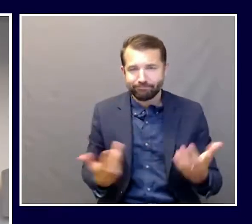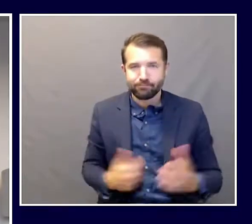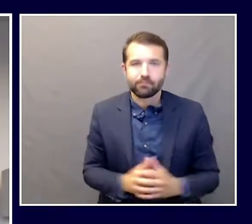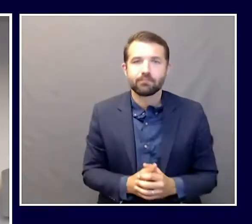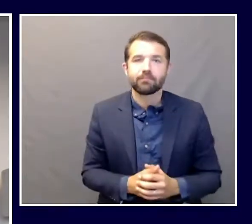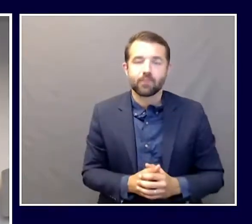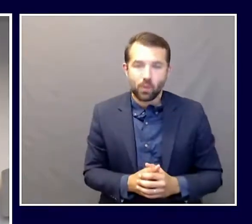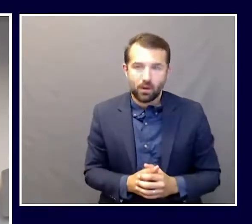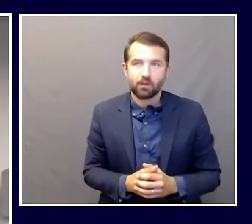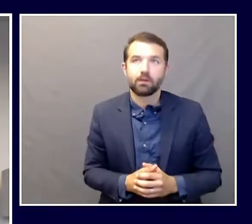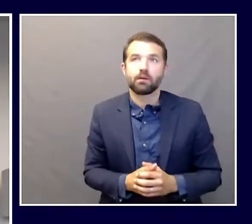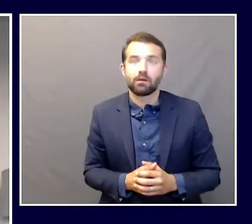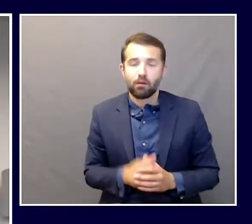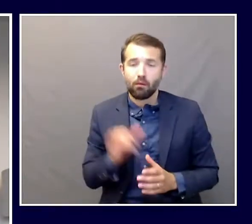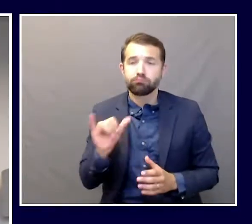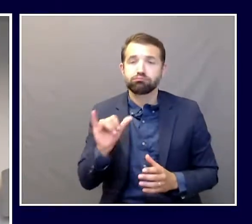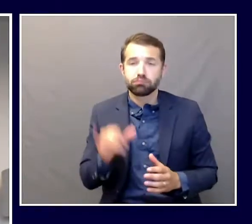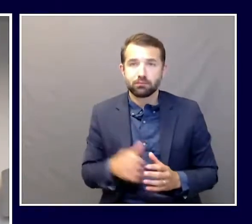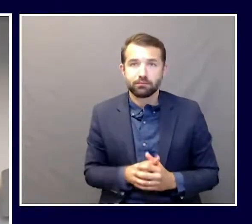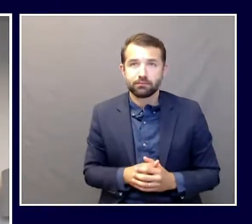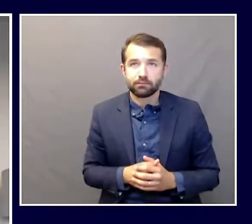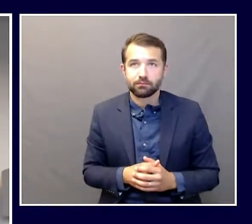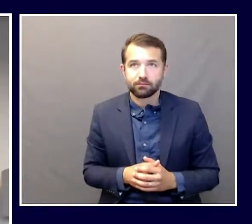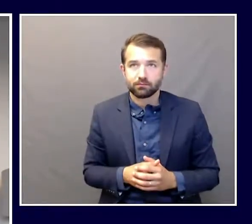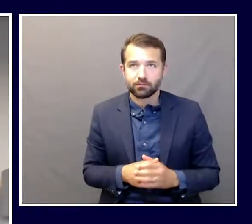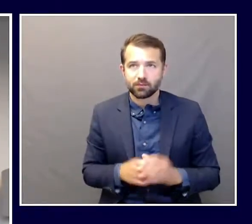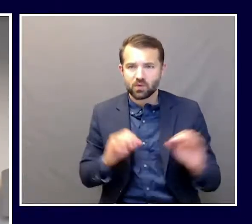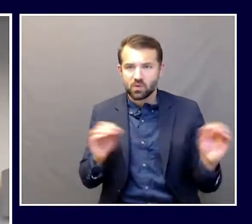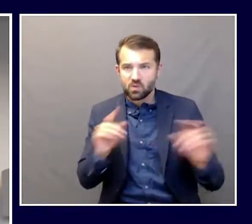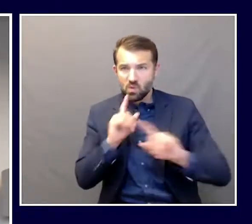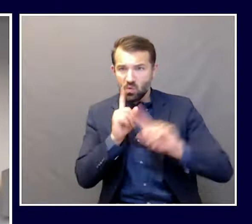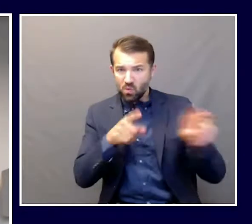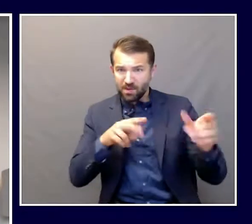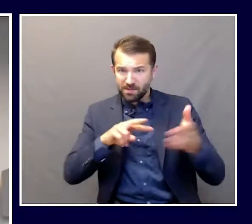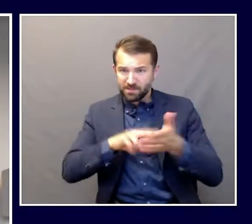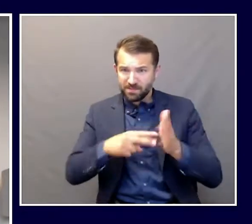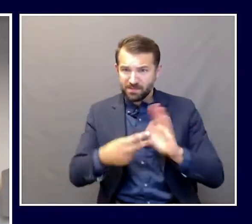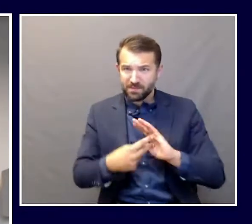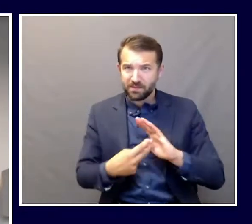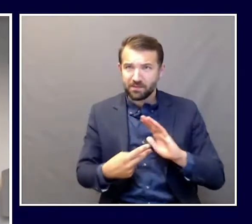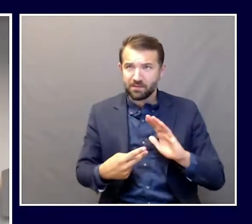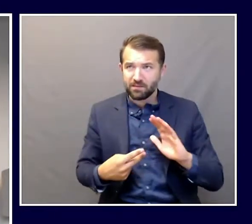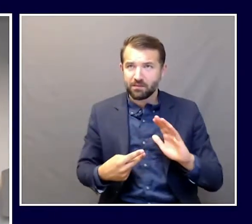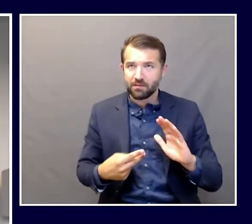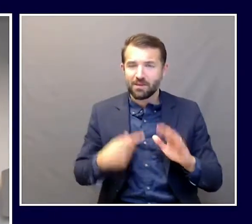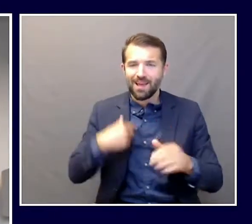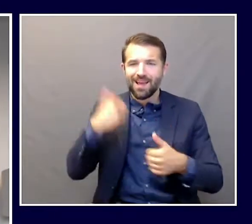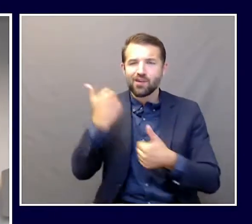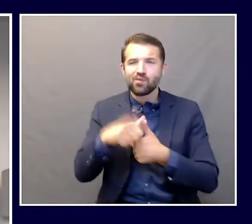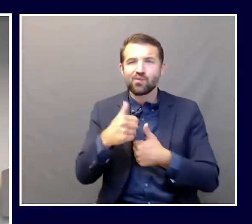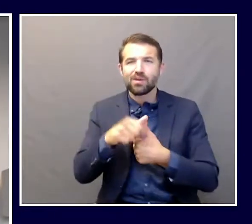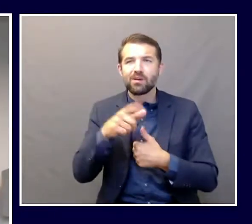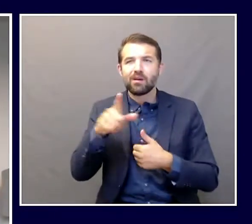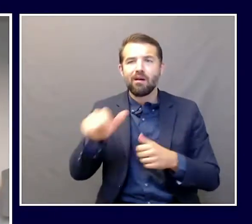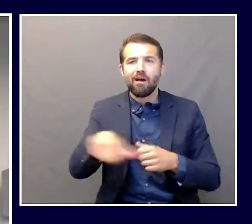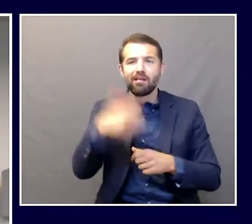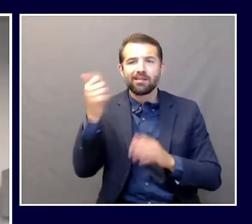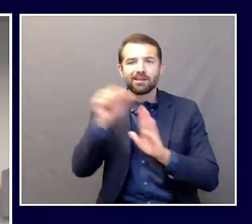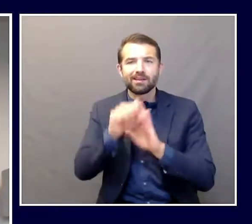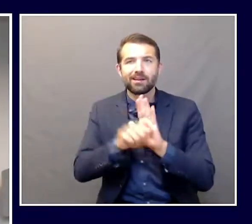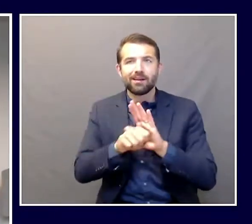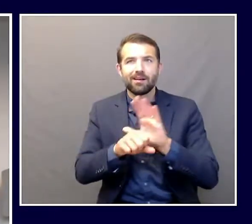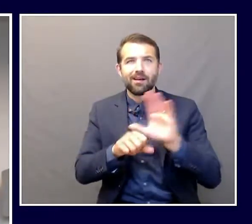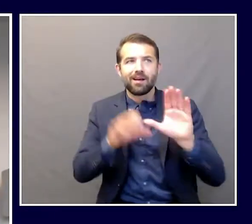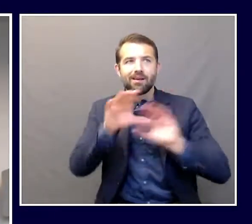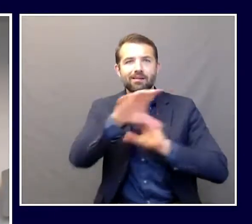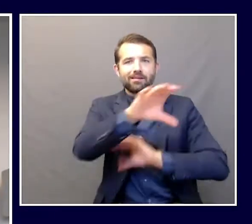the state hasn't put any orders, is there still some coming in from other states or? Yeah, we move doses around,